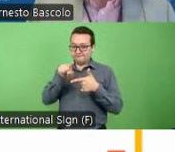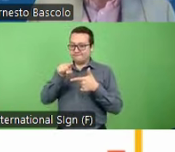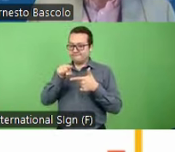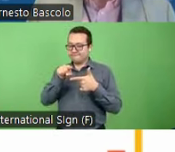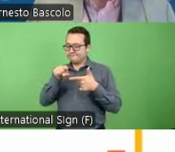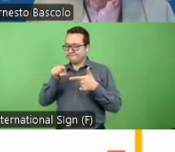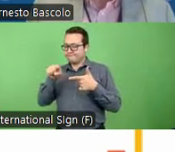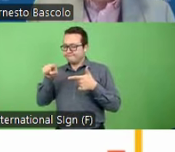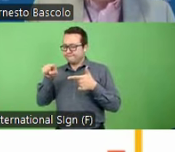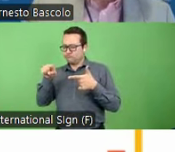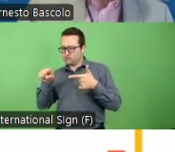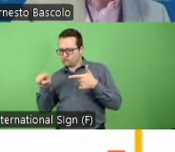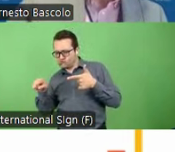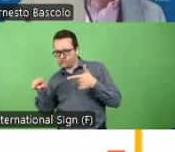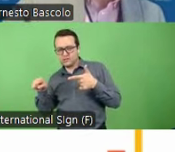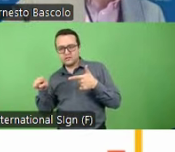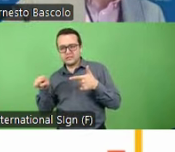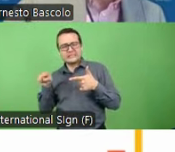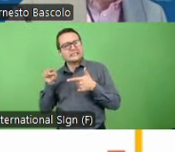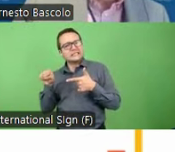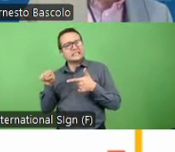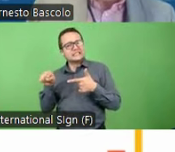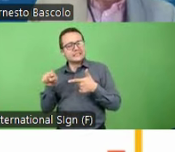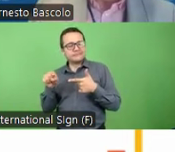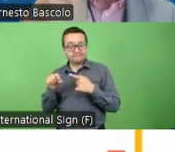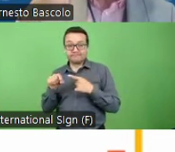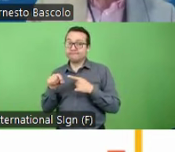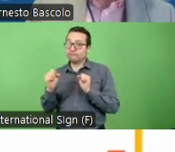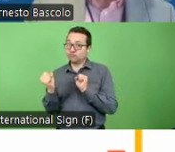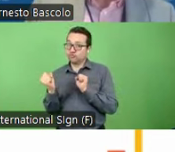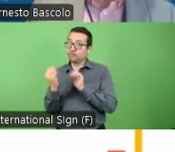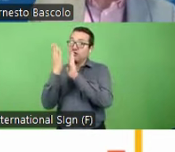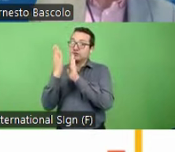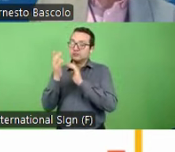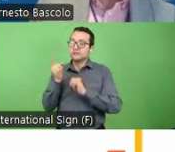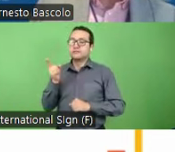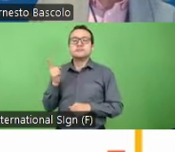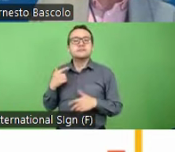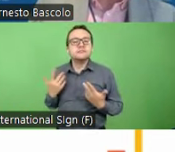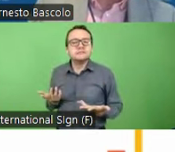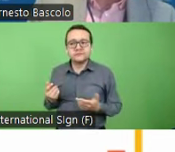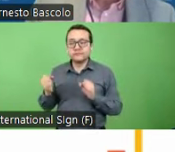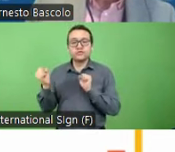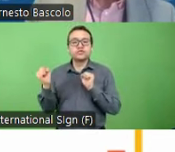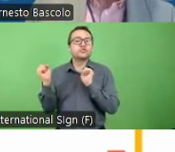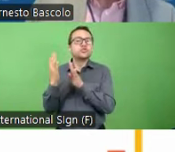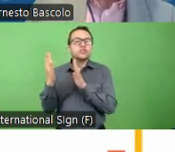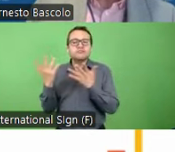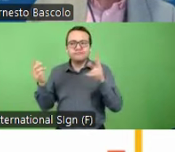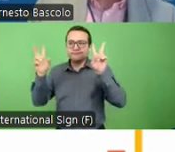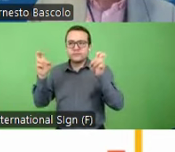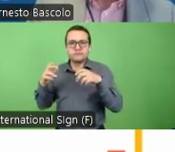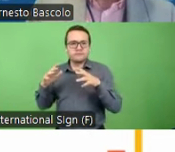reference to necesarios challenges that are reconocer. necessary Acá to be quiero destacar acknowledged. I do want to incluso highlight desafíos here and particulares even en la specific cobertura challenges in the